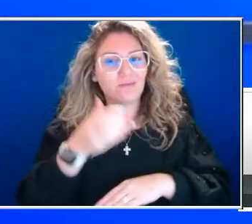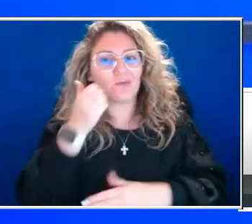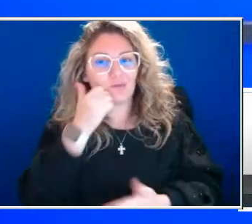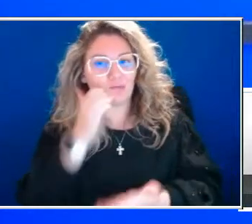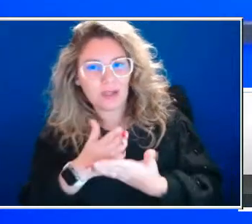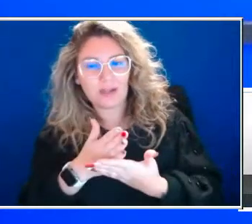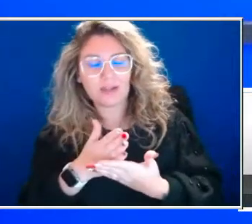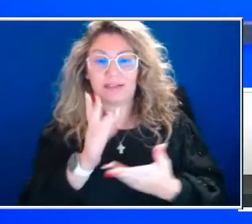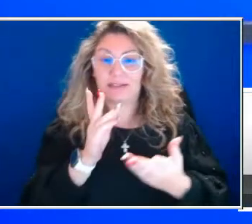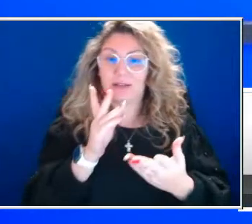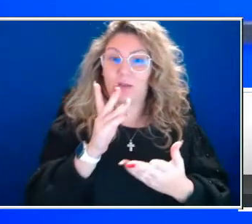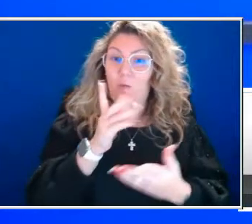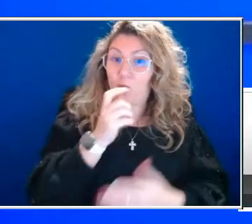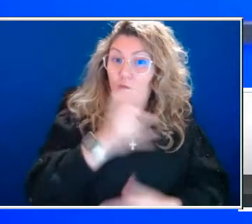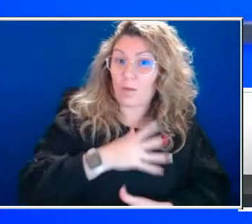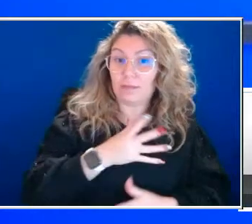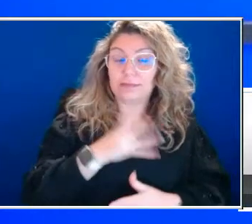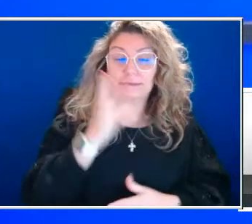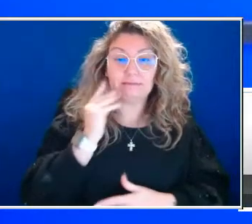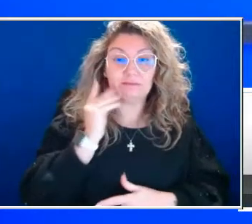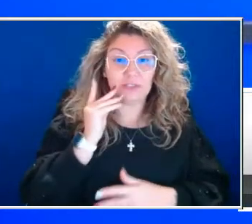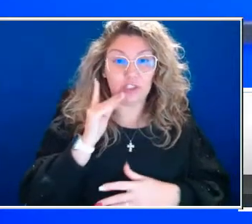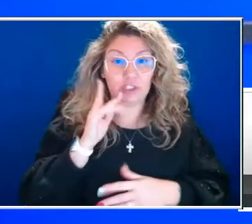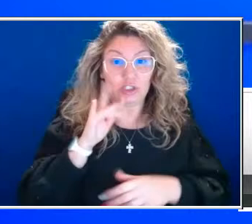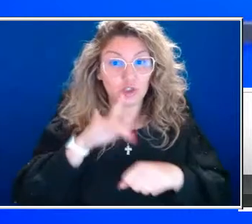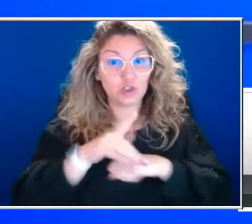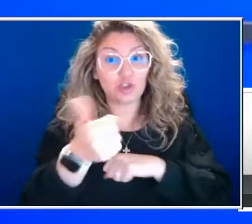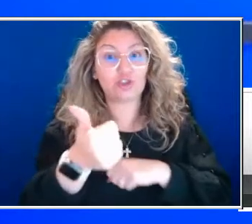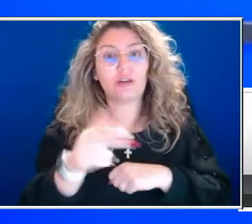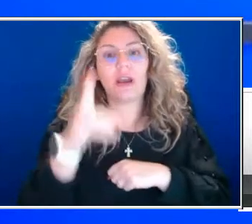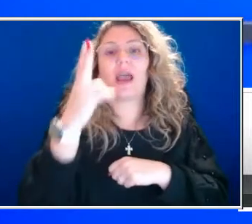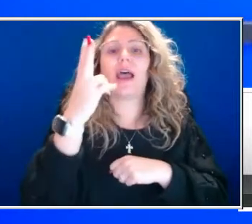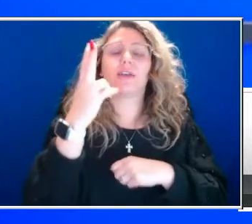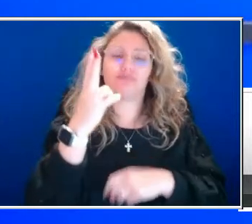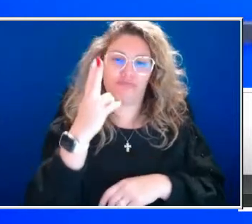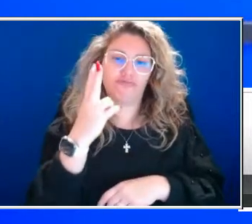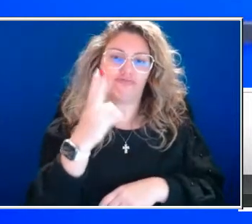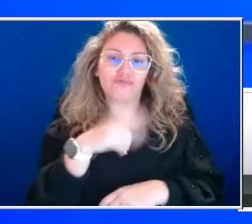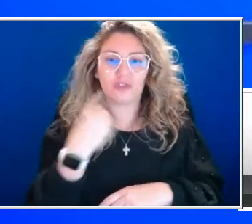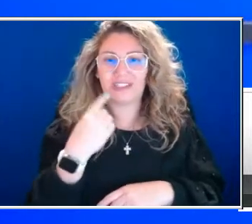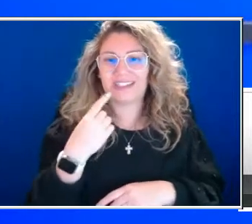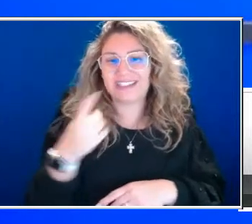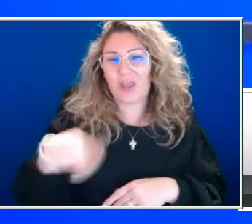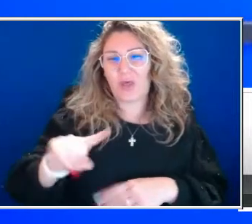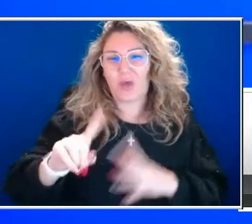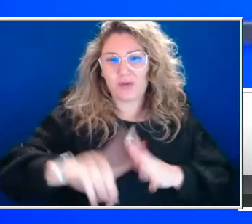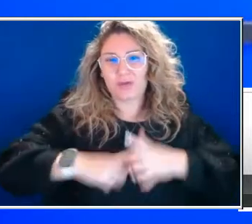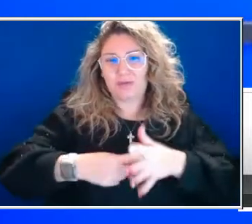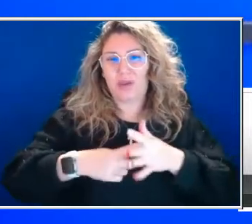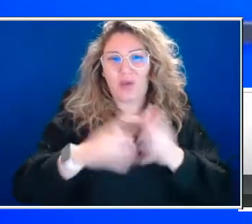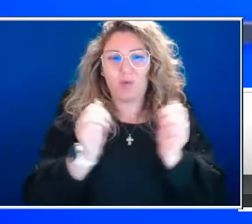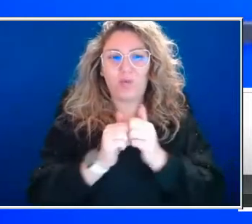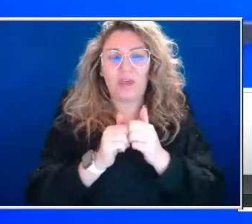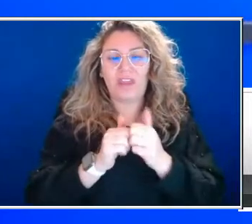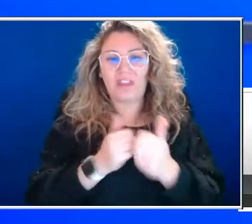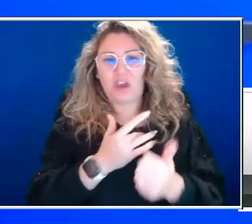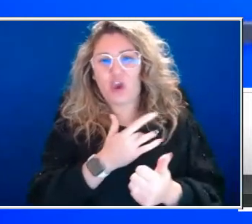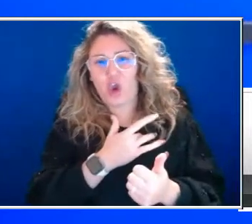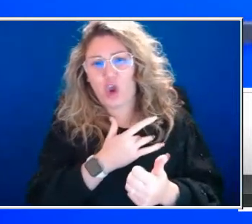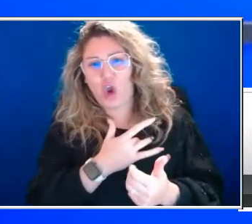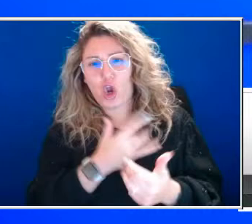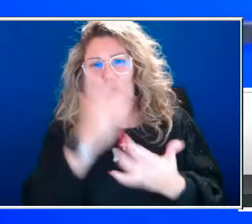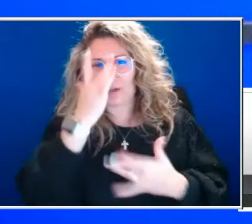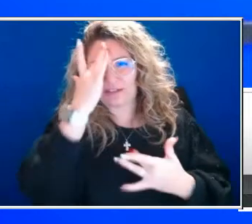even earlier seem to be at higher risk. Those women with a baseline increased risk of cardiovascular disease because of a family history or some